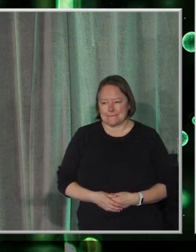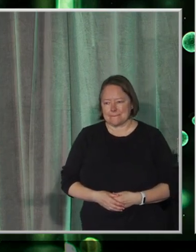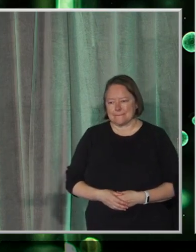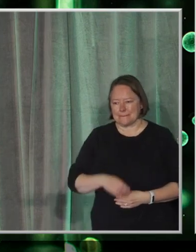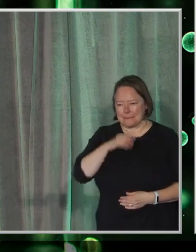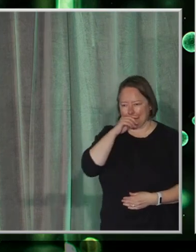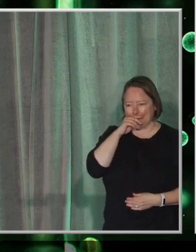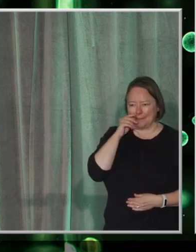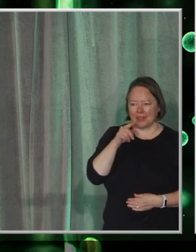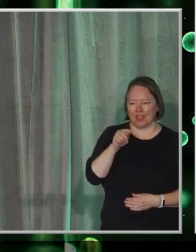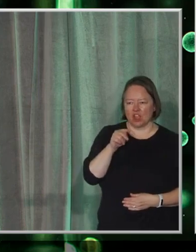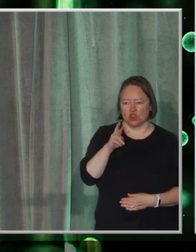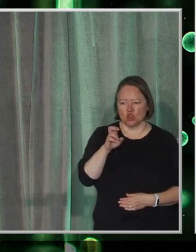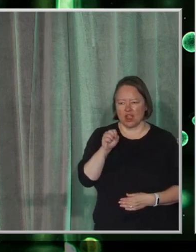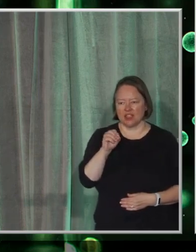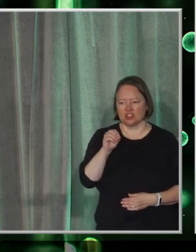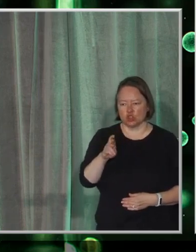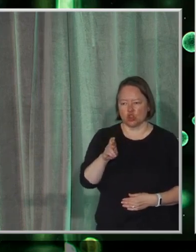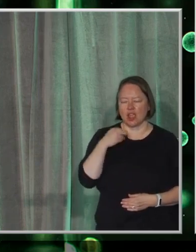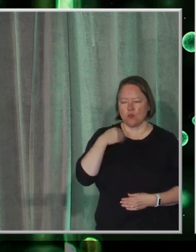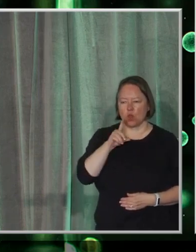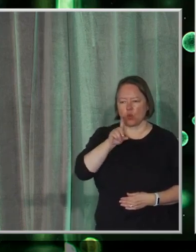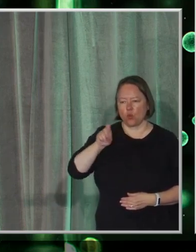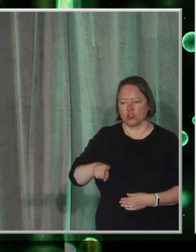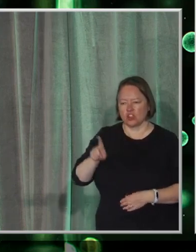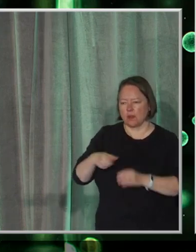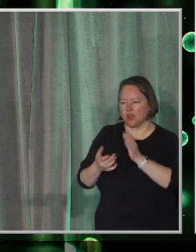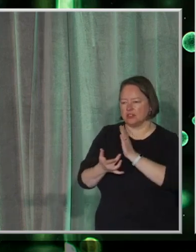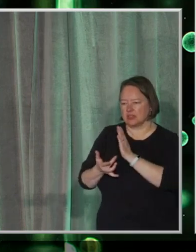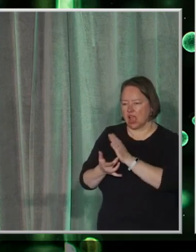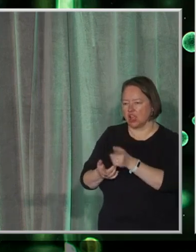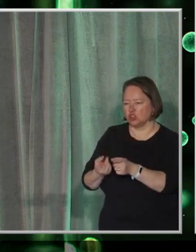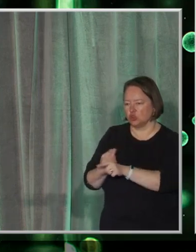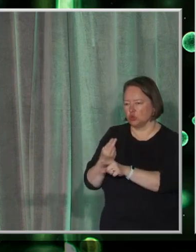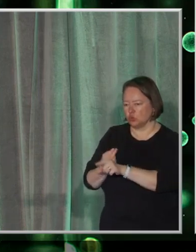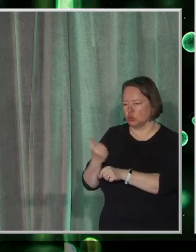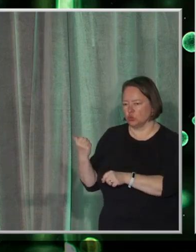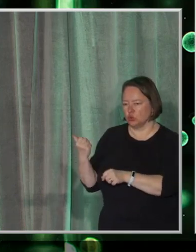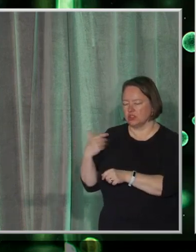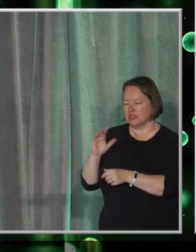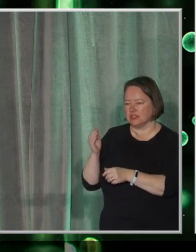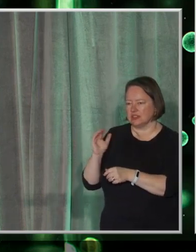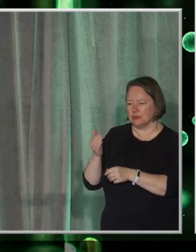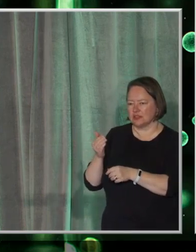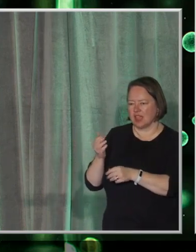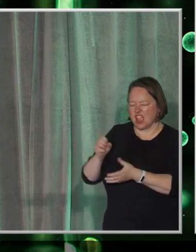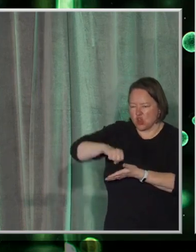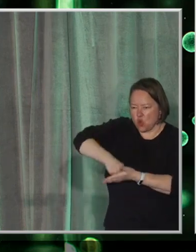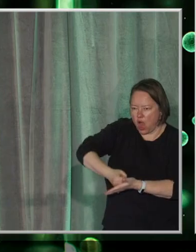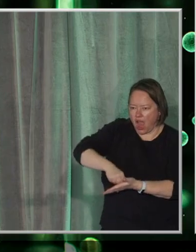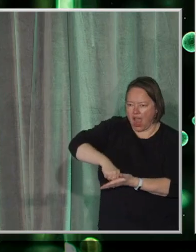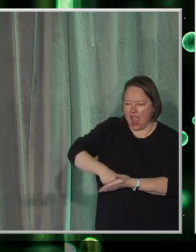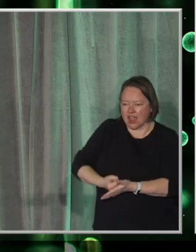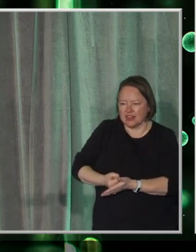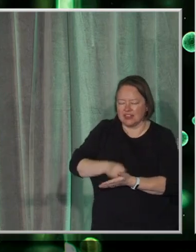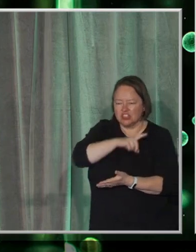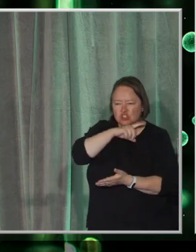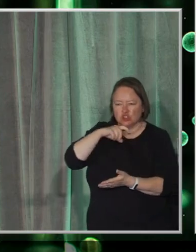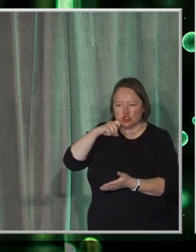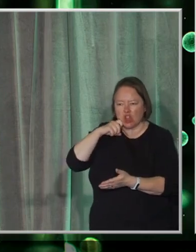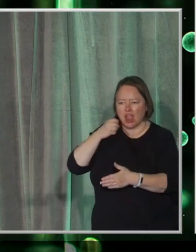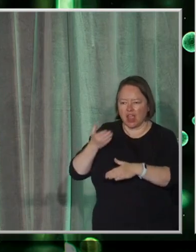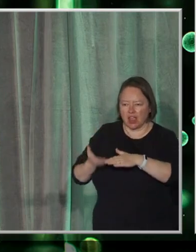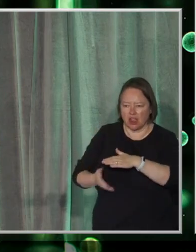Trezor, one question about the technology you're using. Yes. It seems like the grinding and the dryers and all the